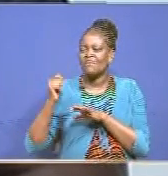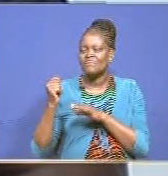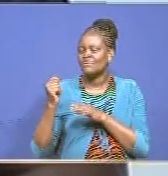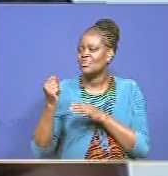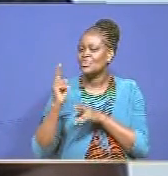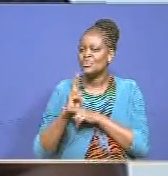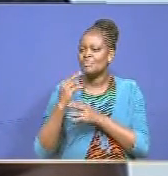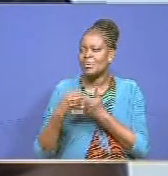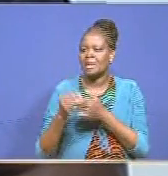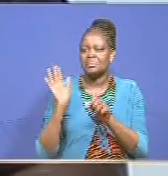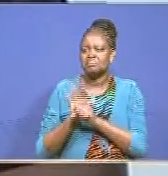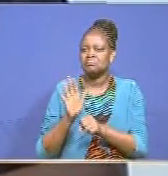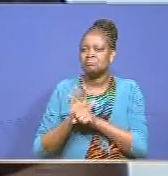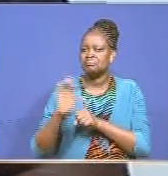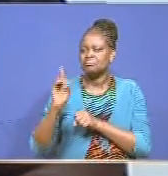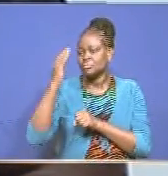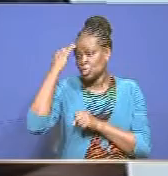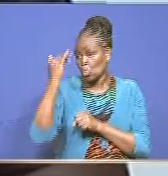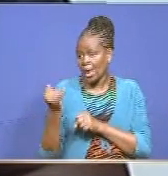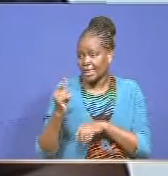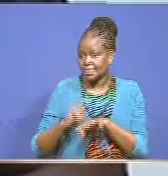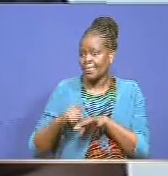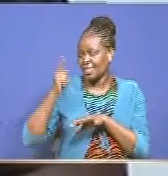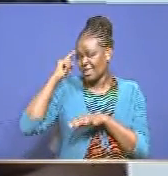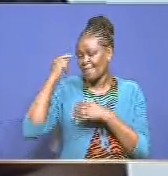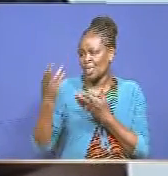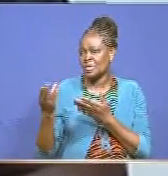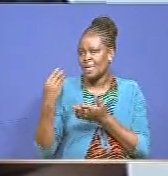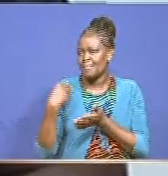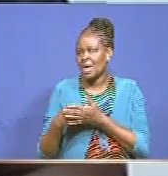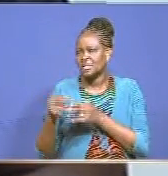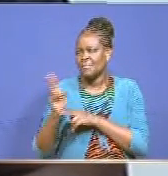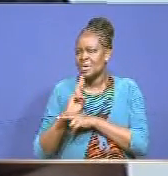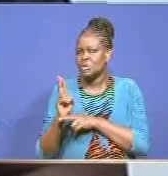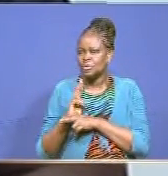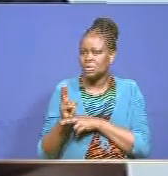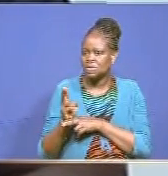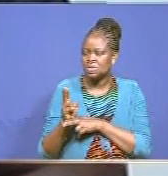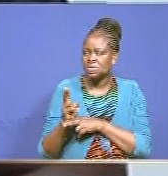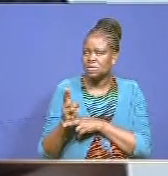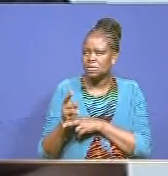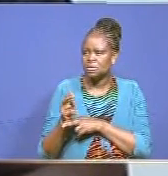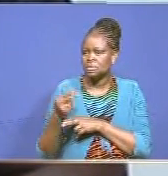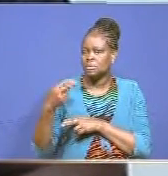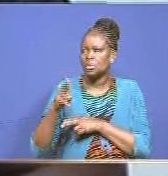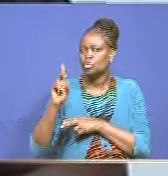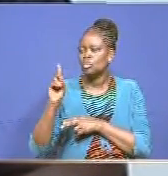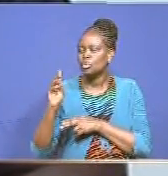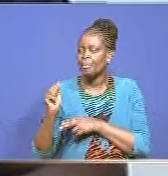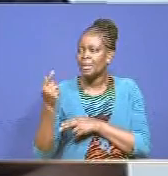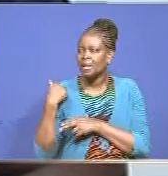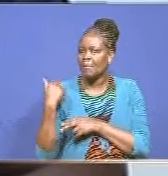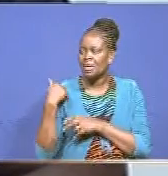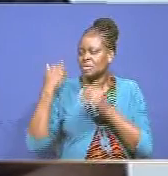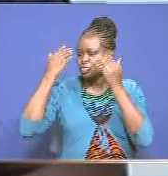like that. Because if you look at, we have had expenditures of the Huduma number, of which we've not known